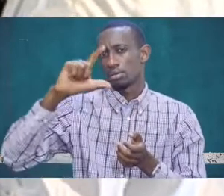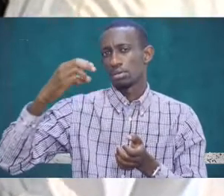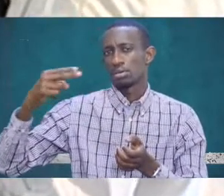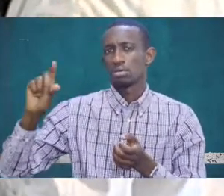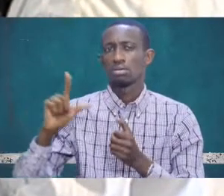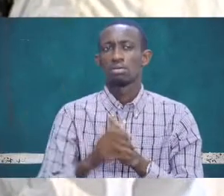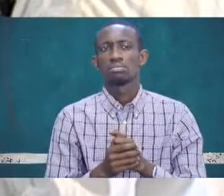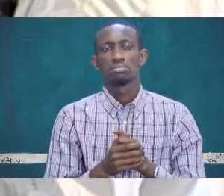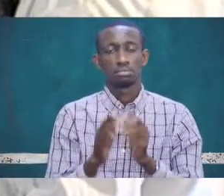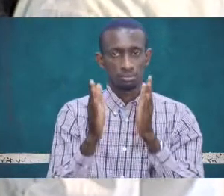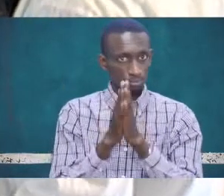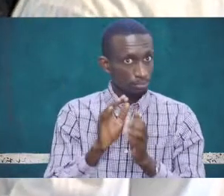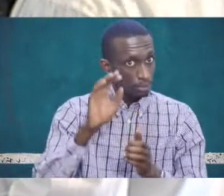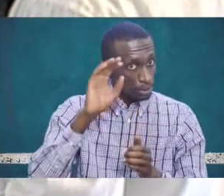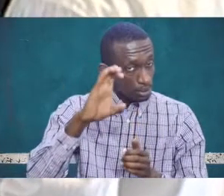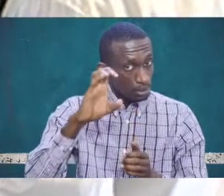CH3,